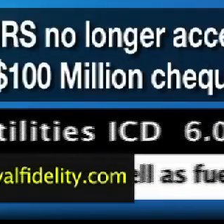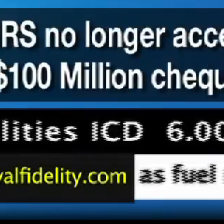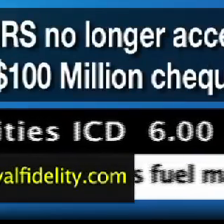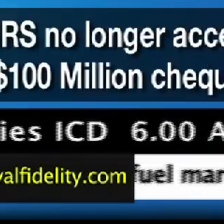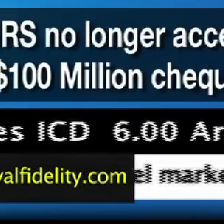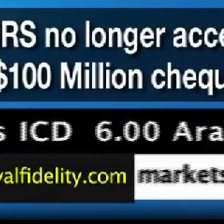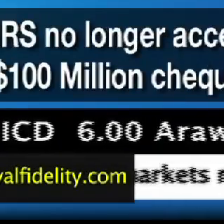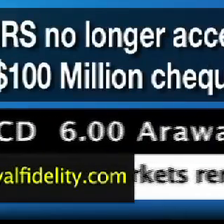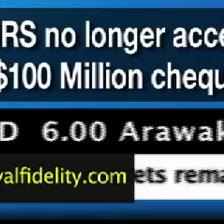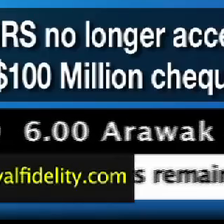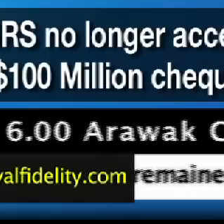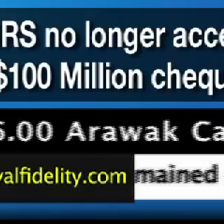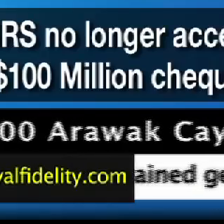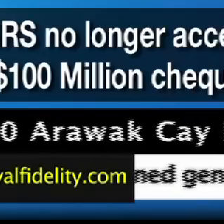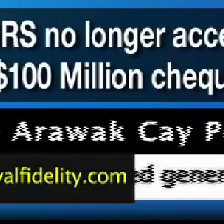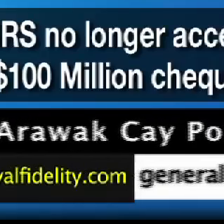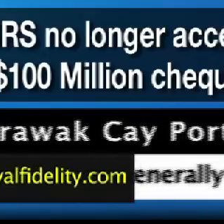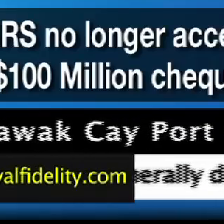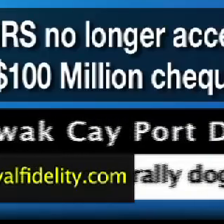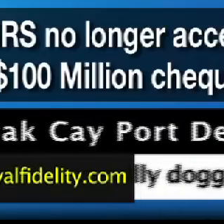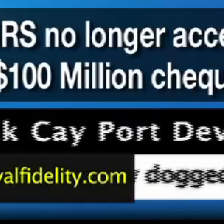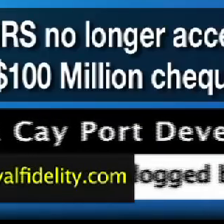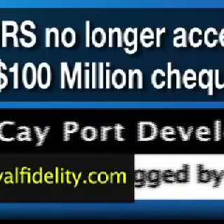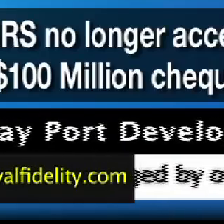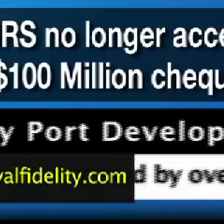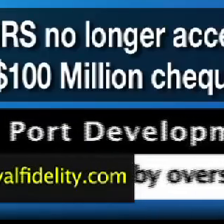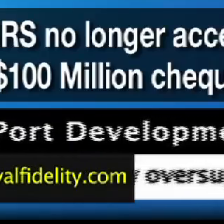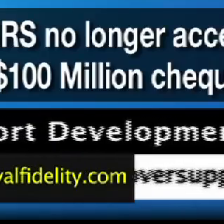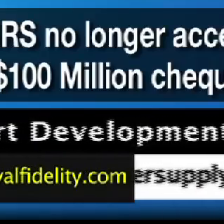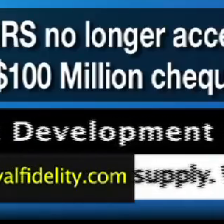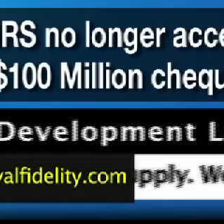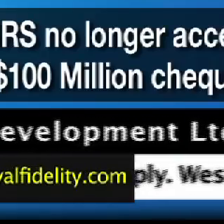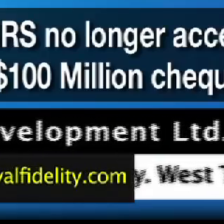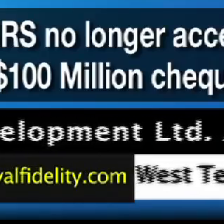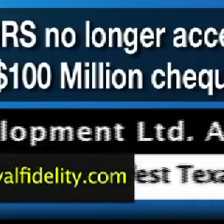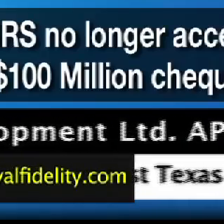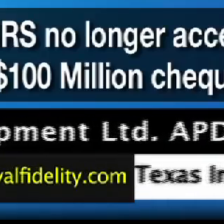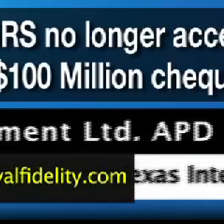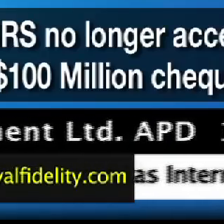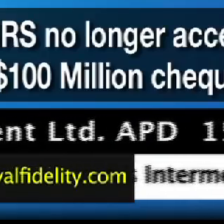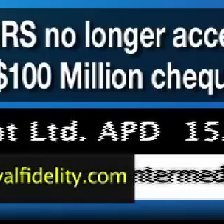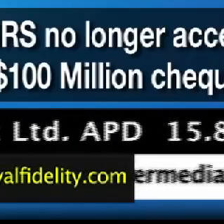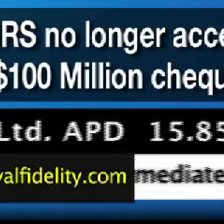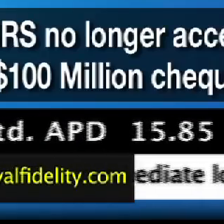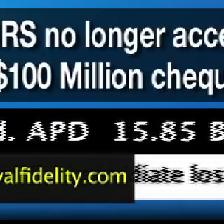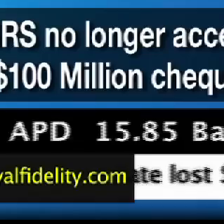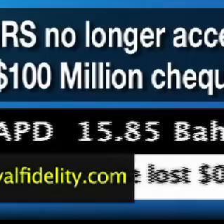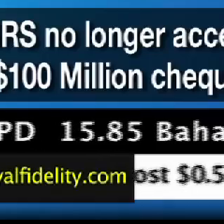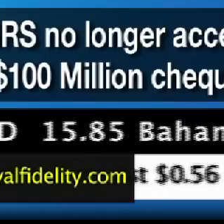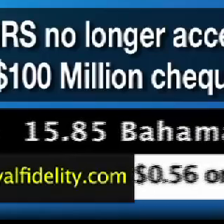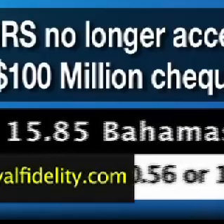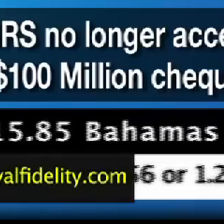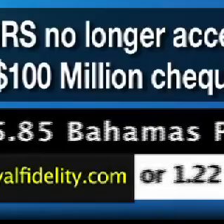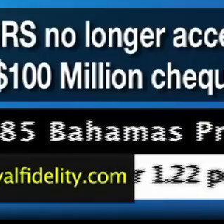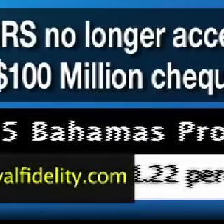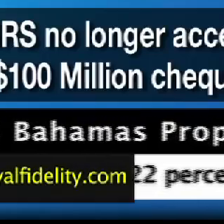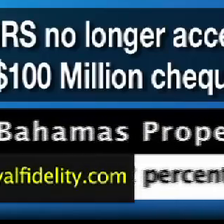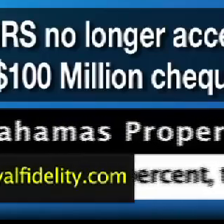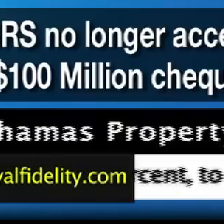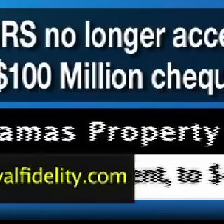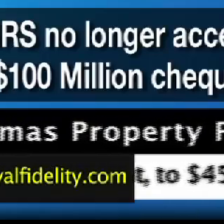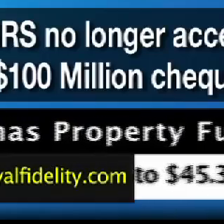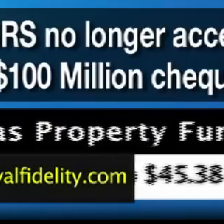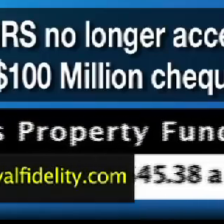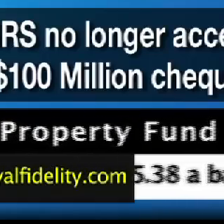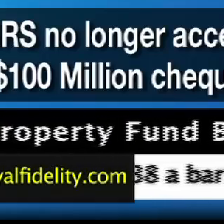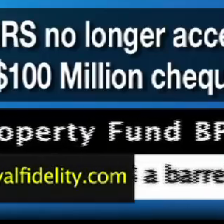And in international business news, for Americans who owe Uncle Sam $100 million or more, one check isn't going to cut it. They are